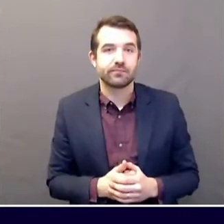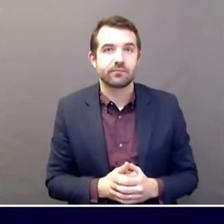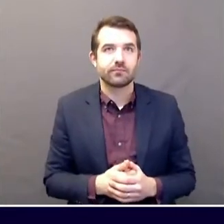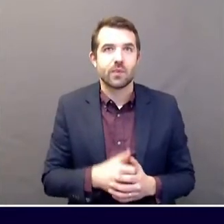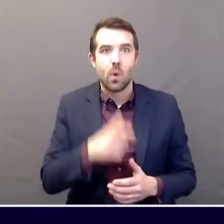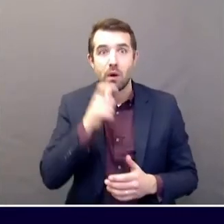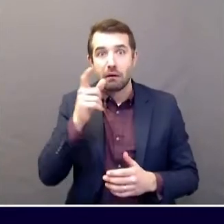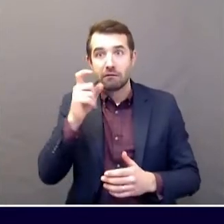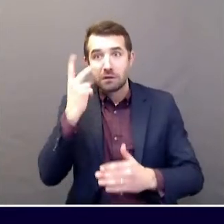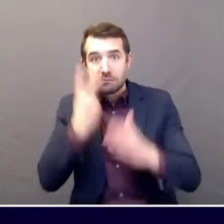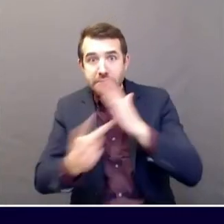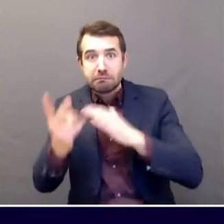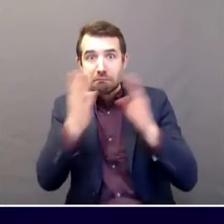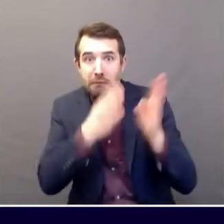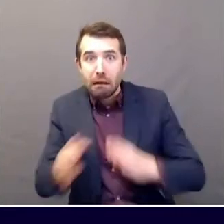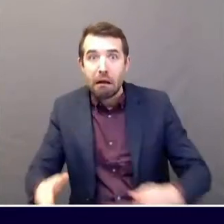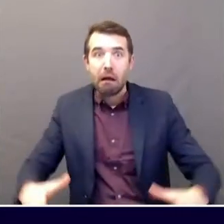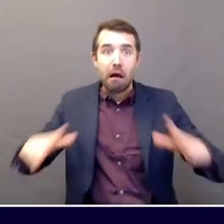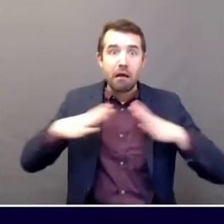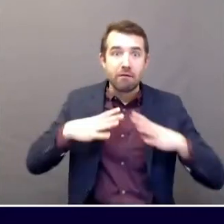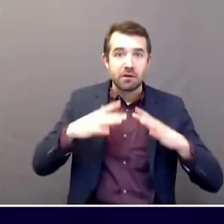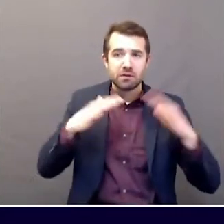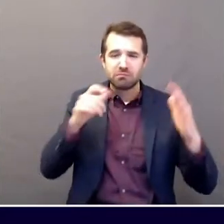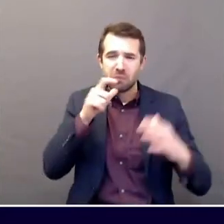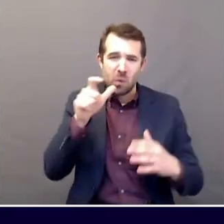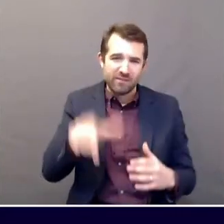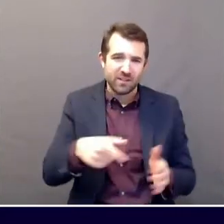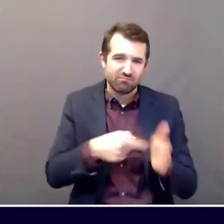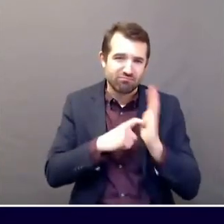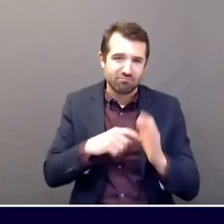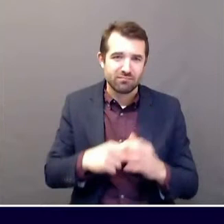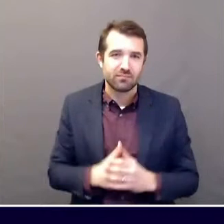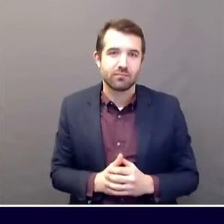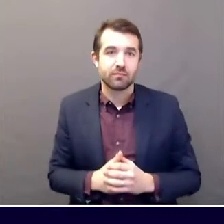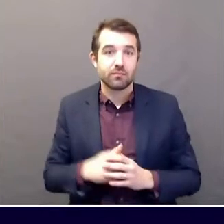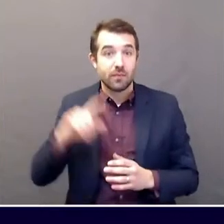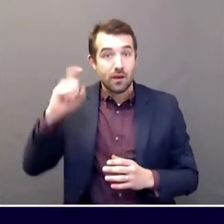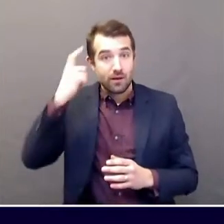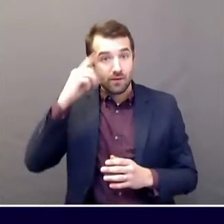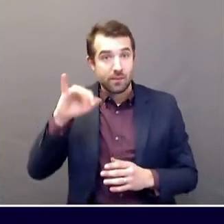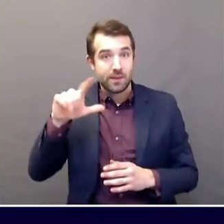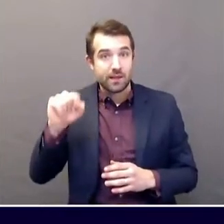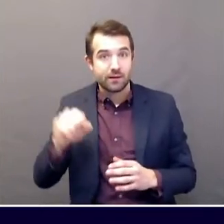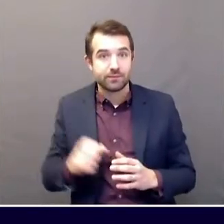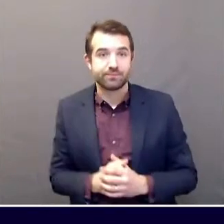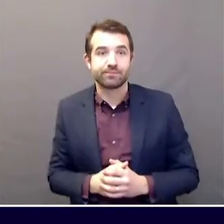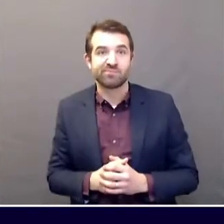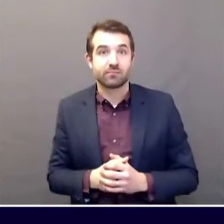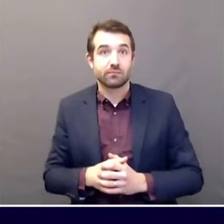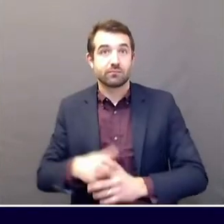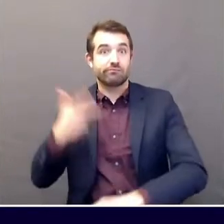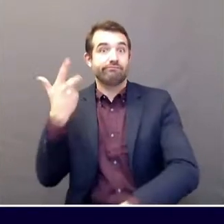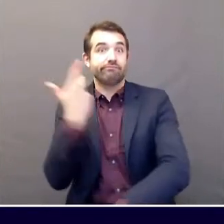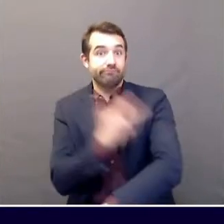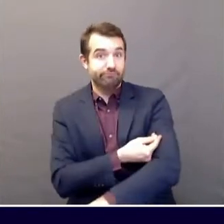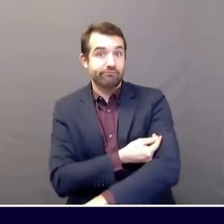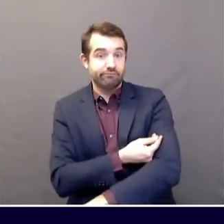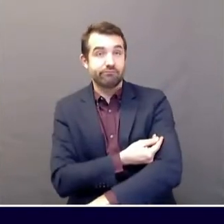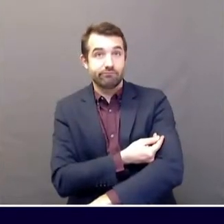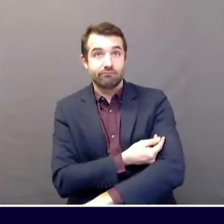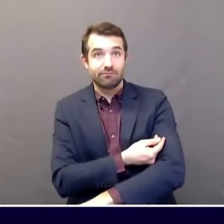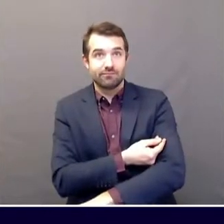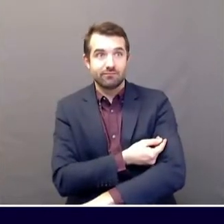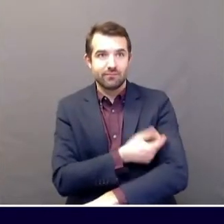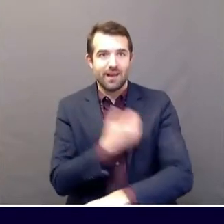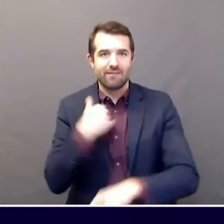vaccinated. One more thing is they'll give you this little white card, and I urge people to keep the white card or even take a picture